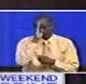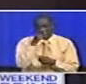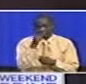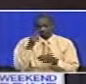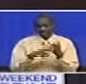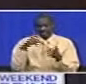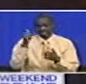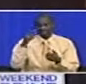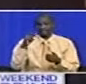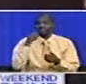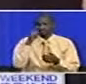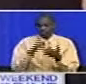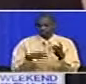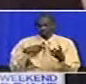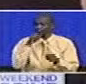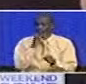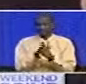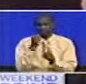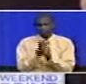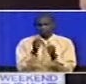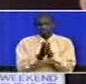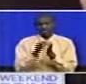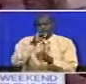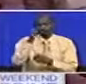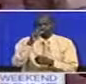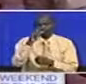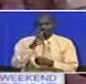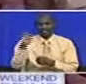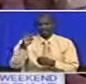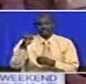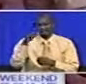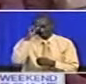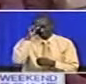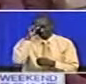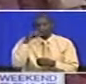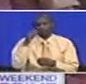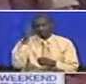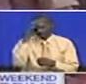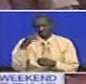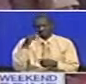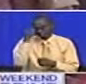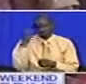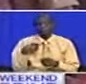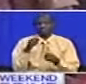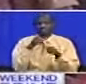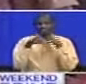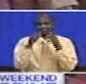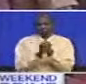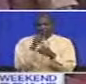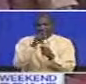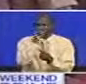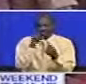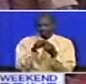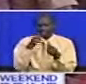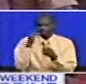Lusaka led other leaders in promising to work with the Jubilee government for the sake of development. Lusaka specifically has his work cut